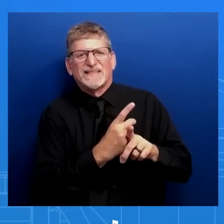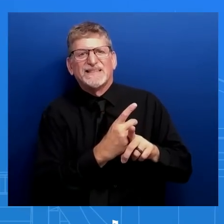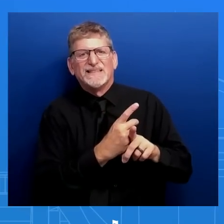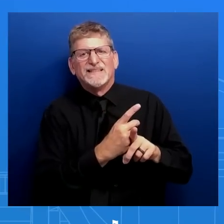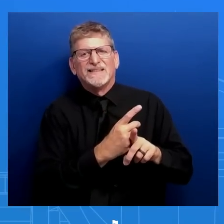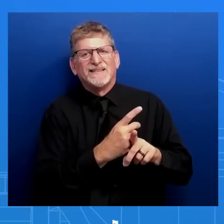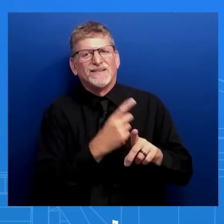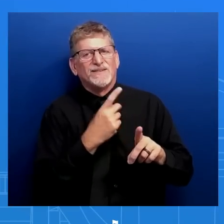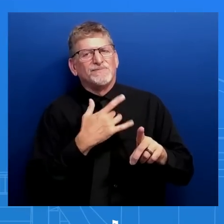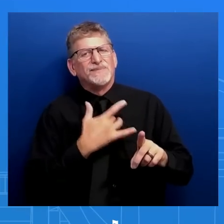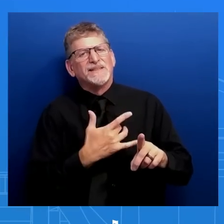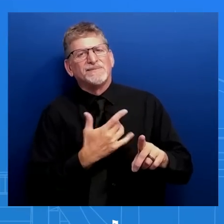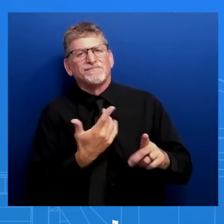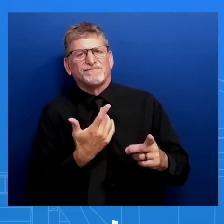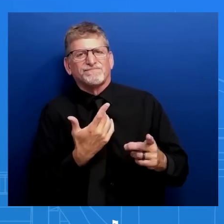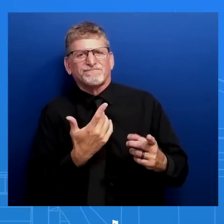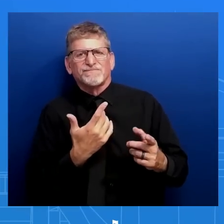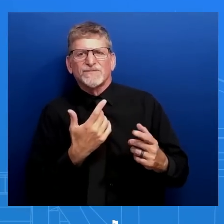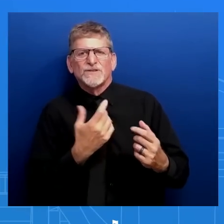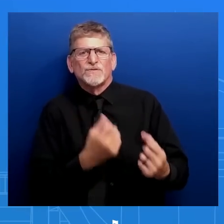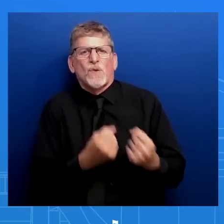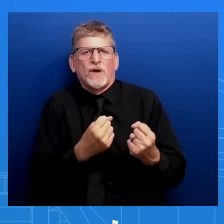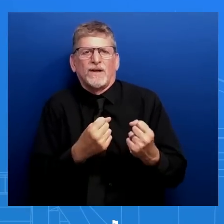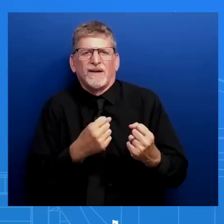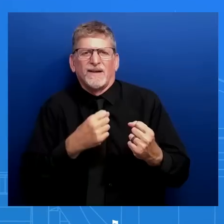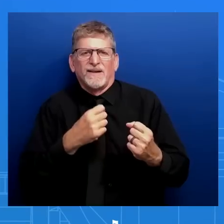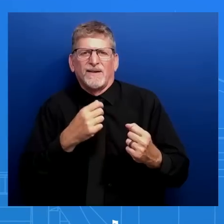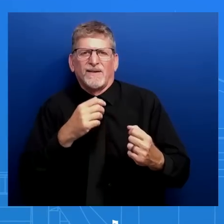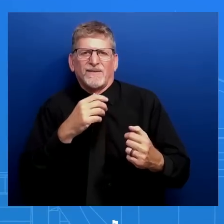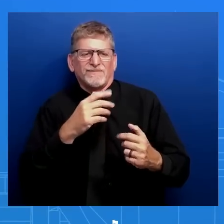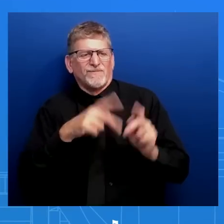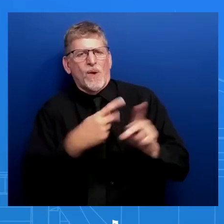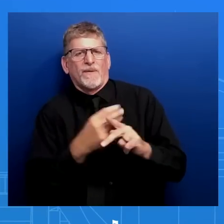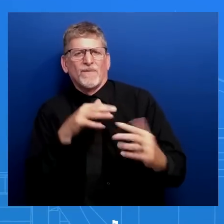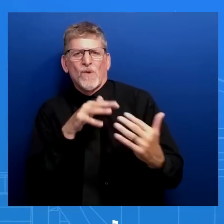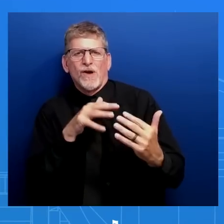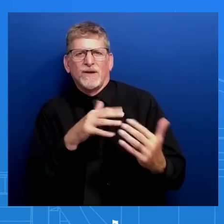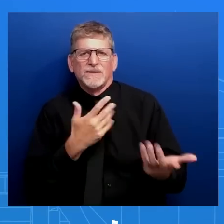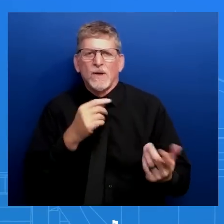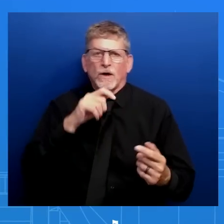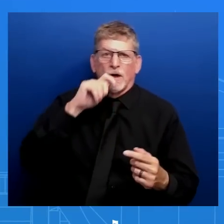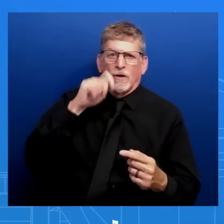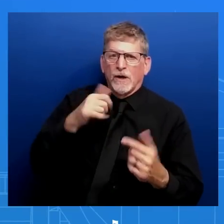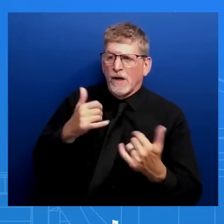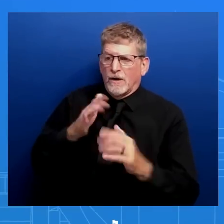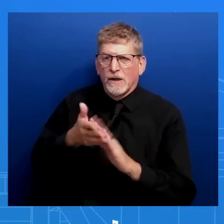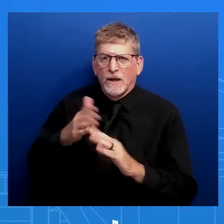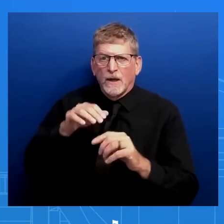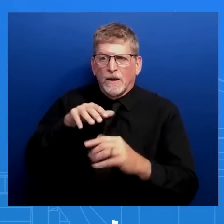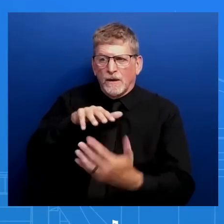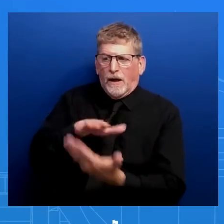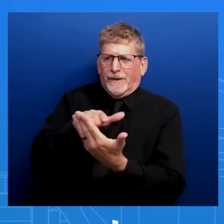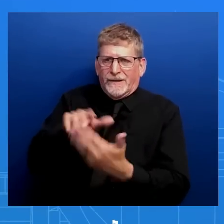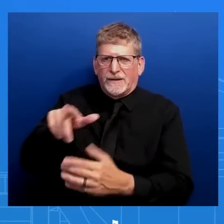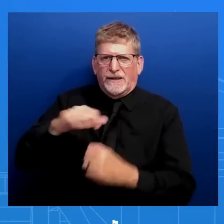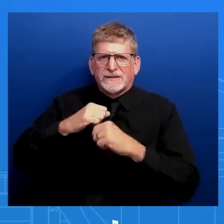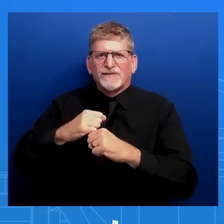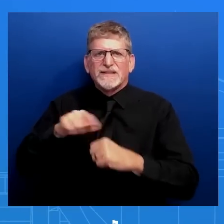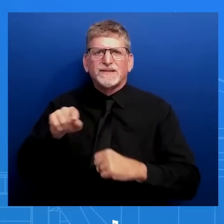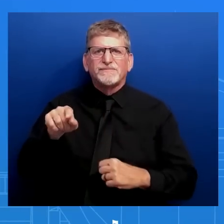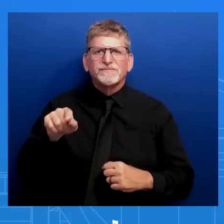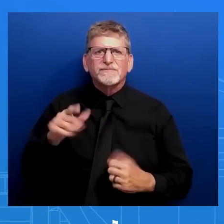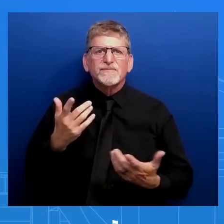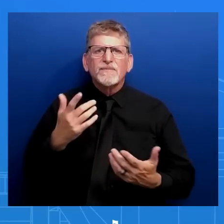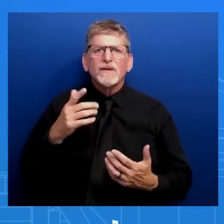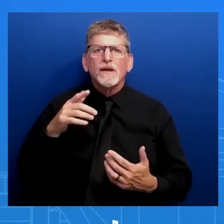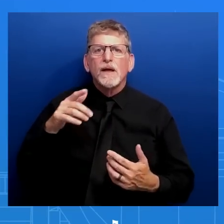Russian defenses. And by President Zelensky's own, in his own analysis, it has slowed